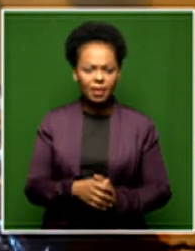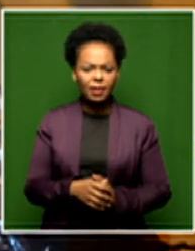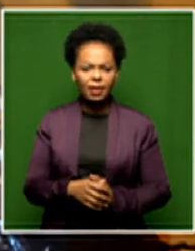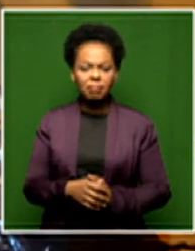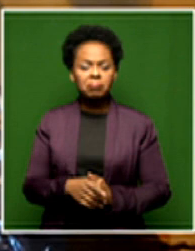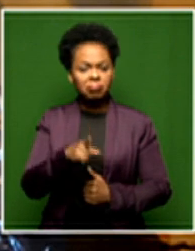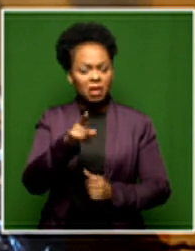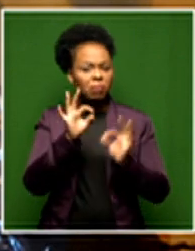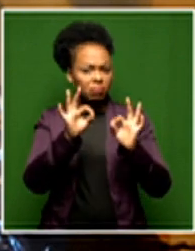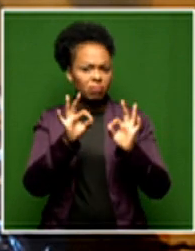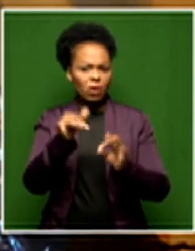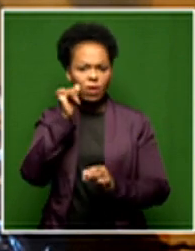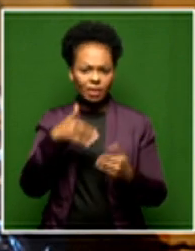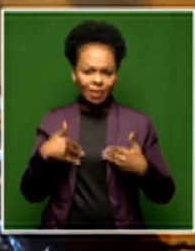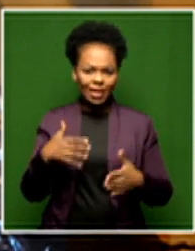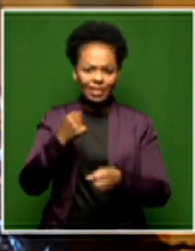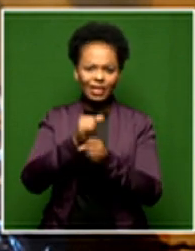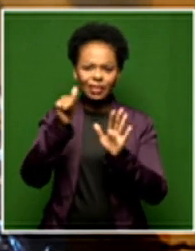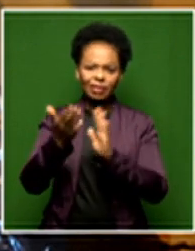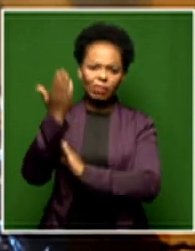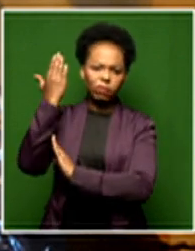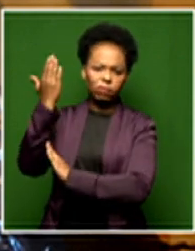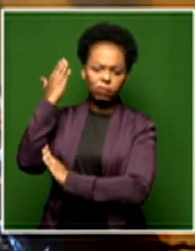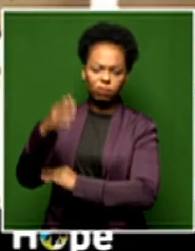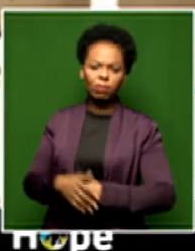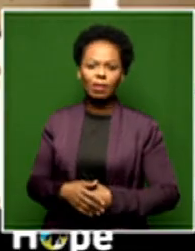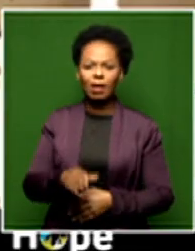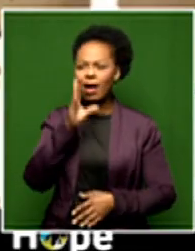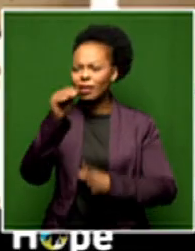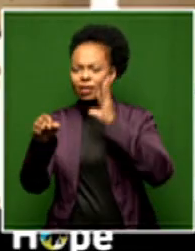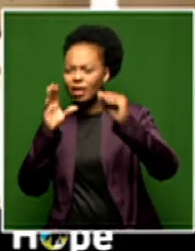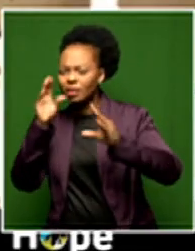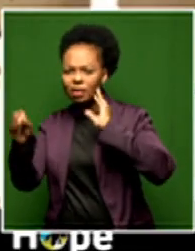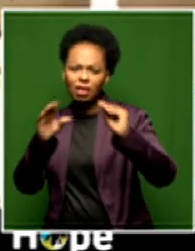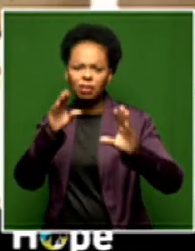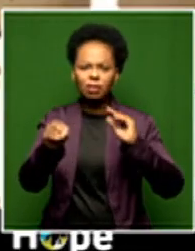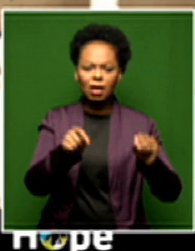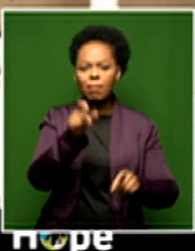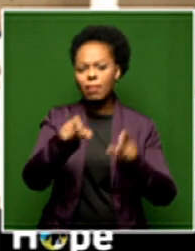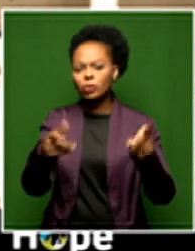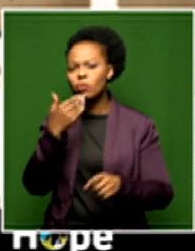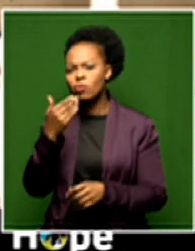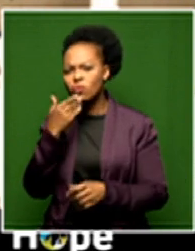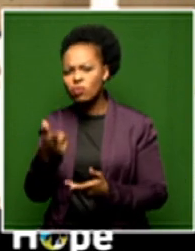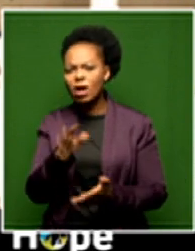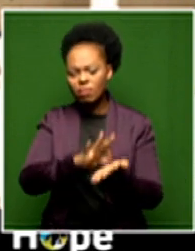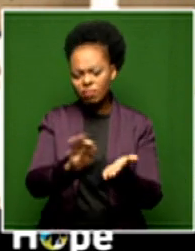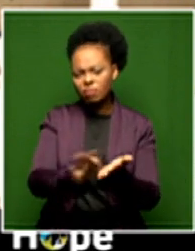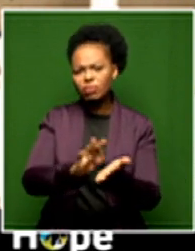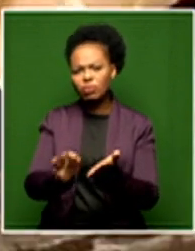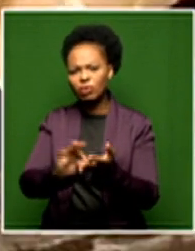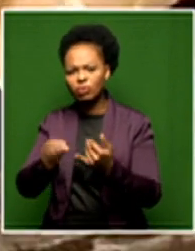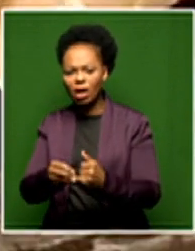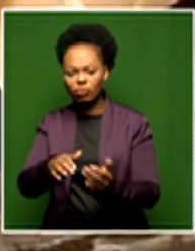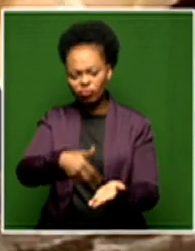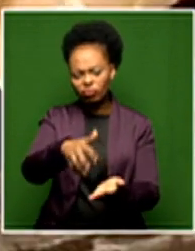was fascinating when we first started 6 years ago. We asked a whole lot of people who were recycling through the court system, being arrested